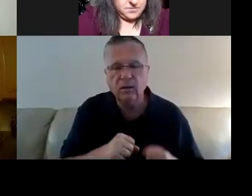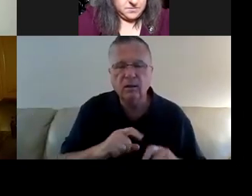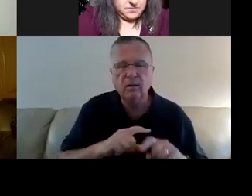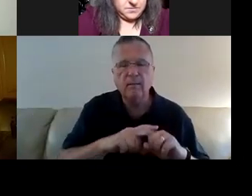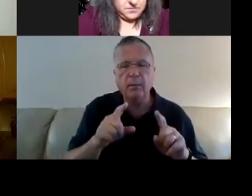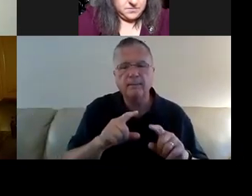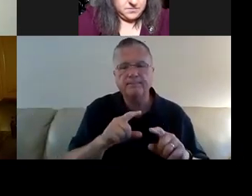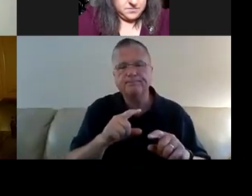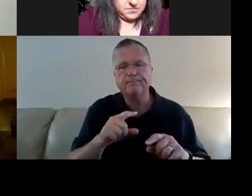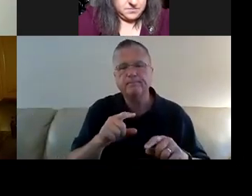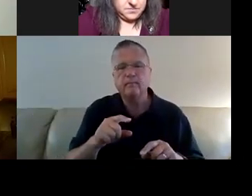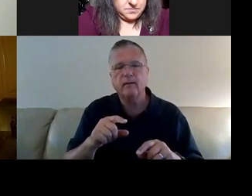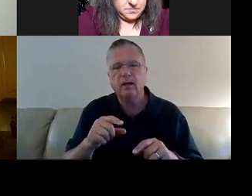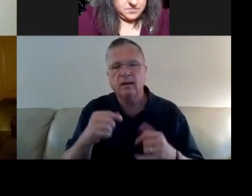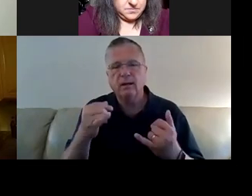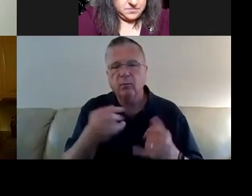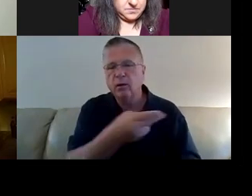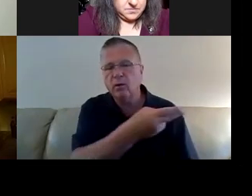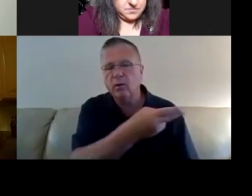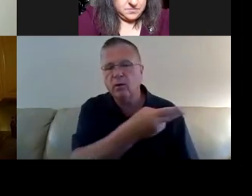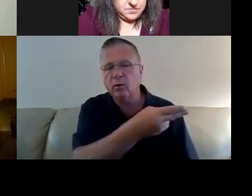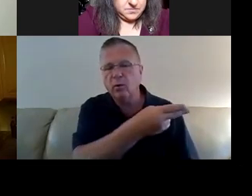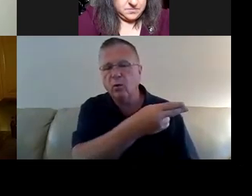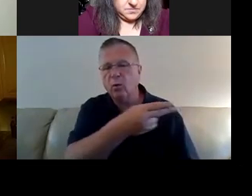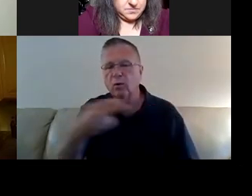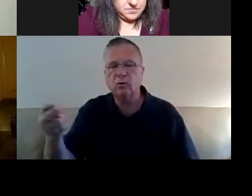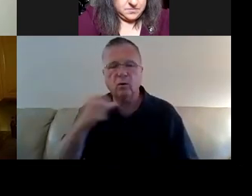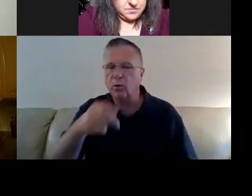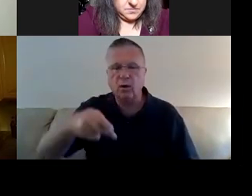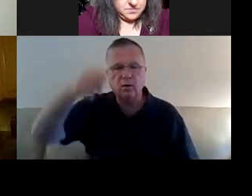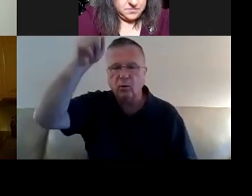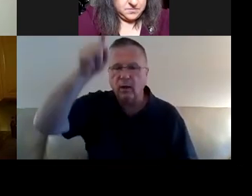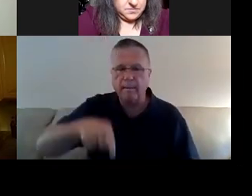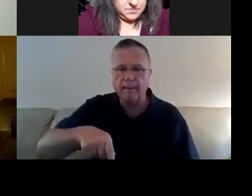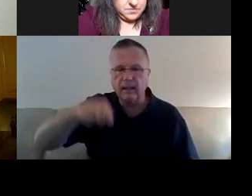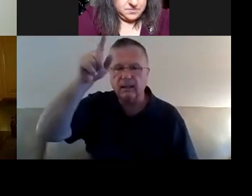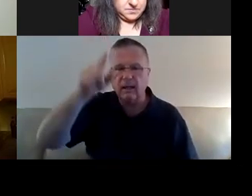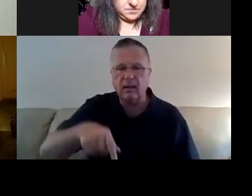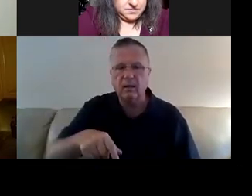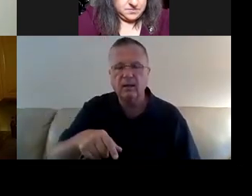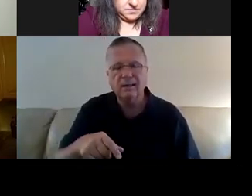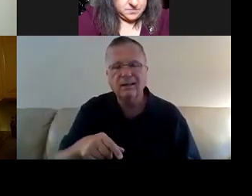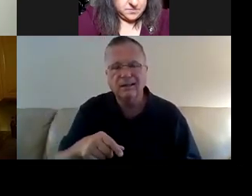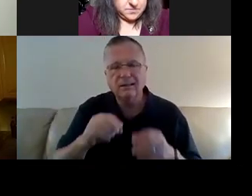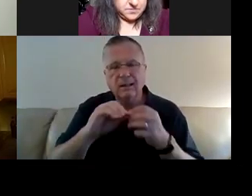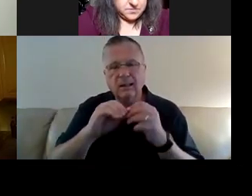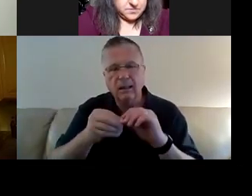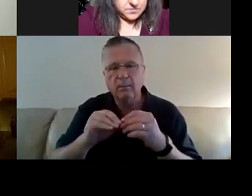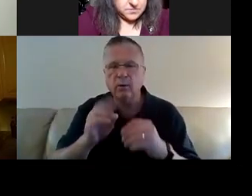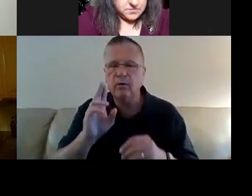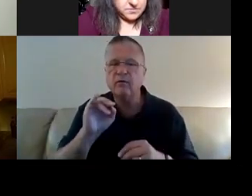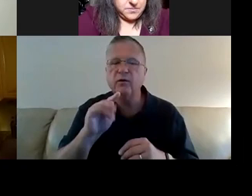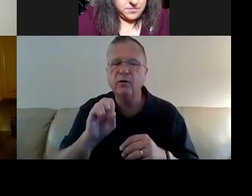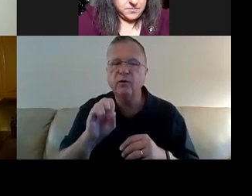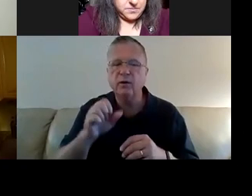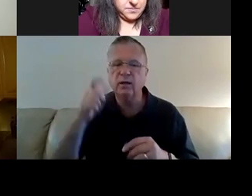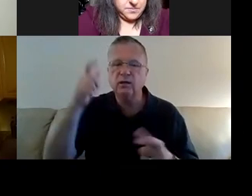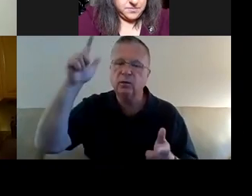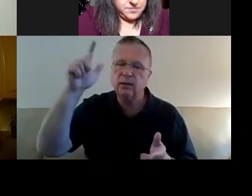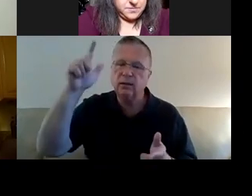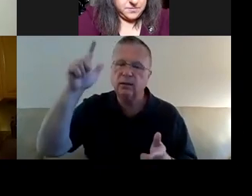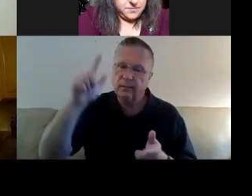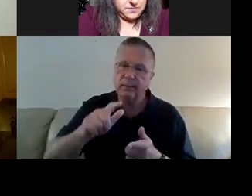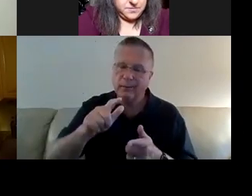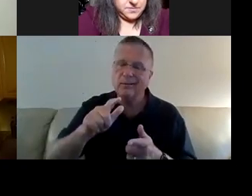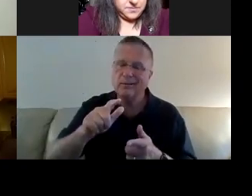we're going horizontal, not vertical, the number of units, of course, were reduced.